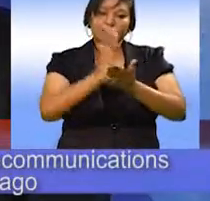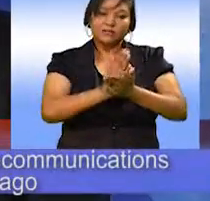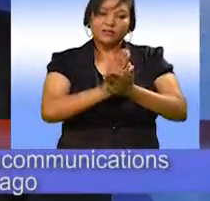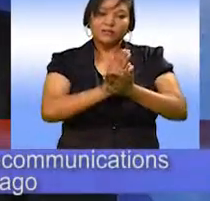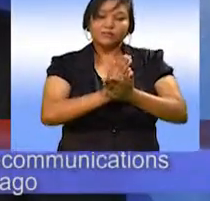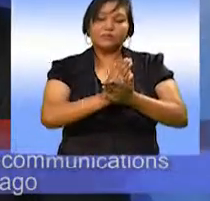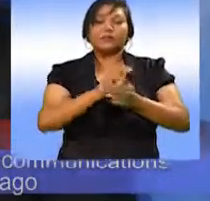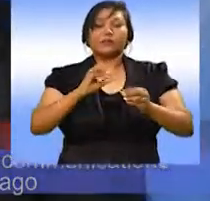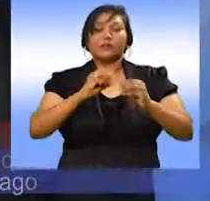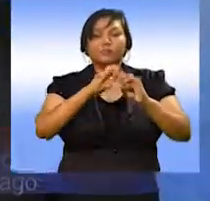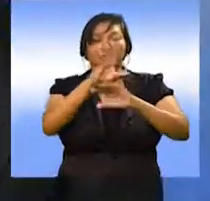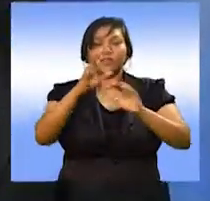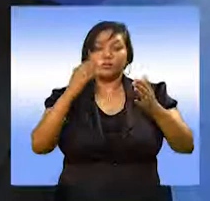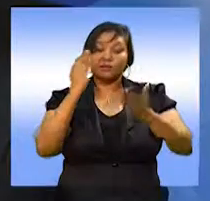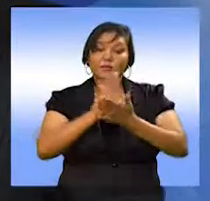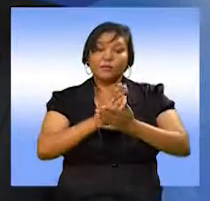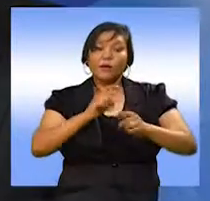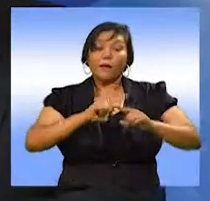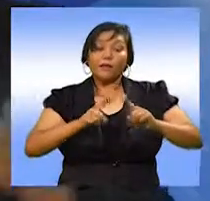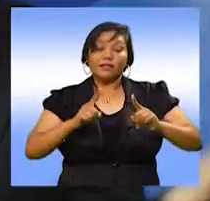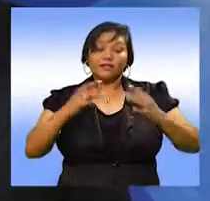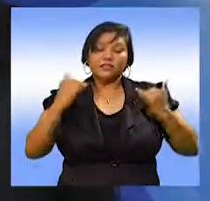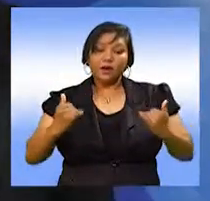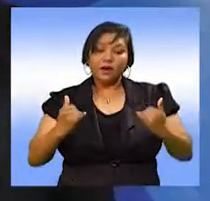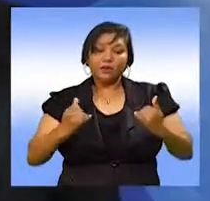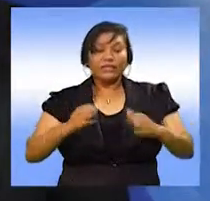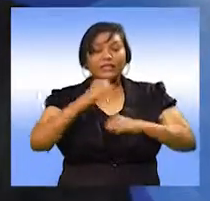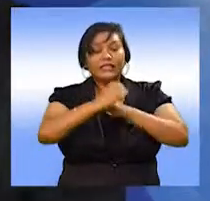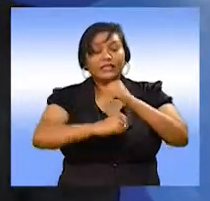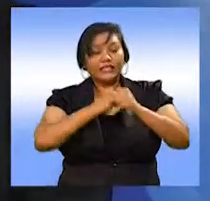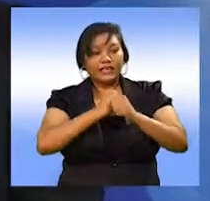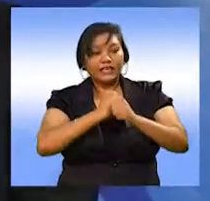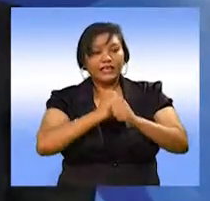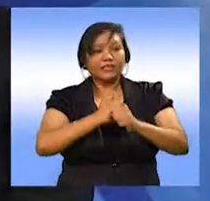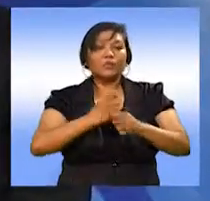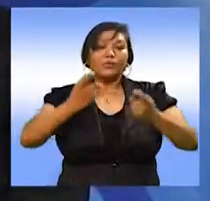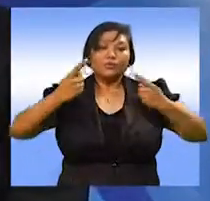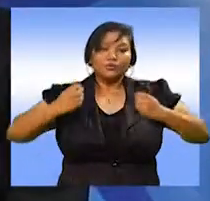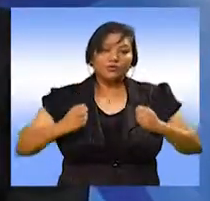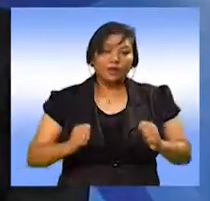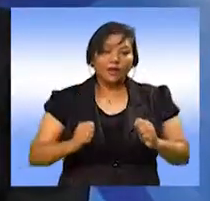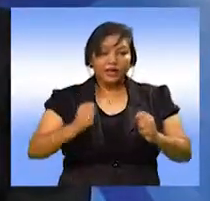broadcast industry here today. So as a result, over the years, and more